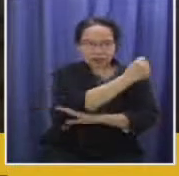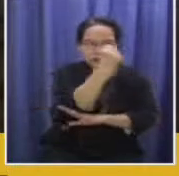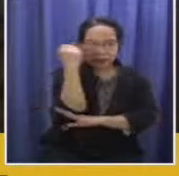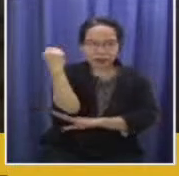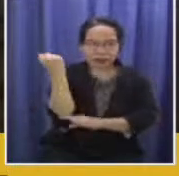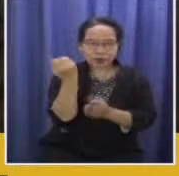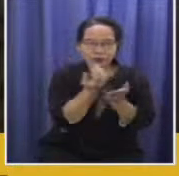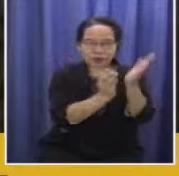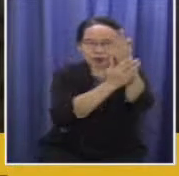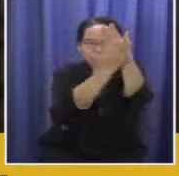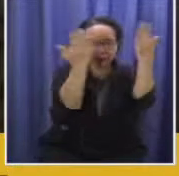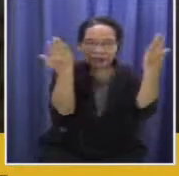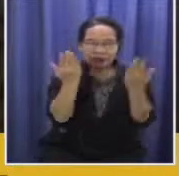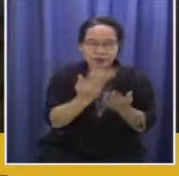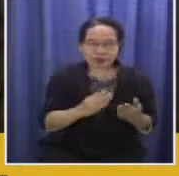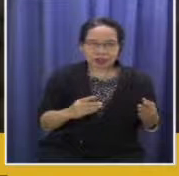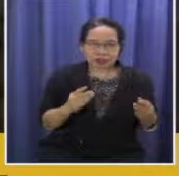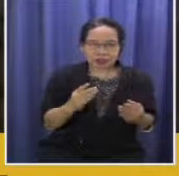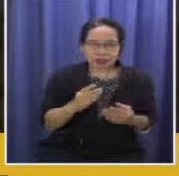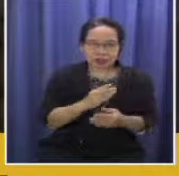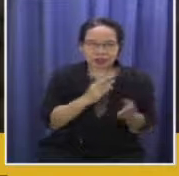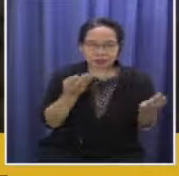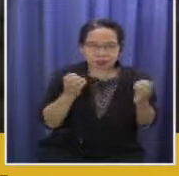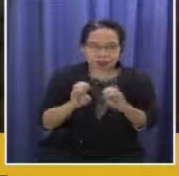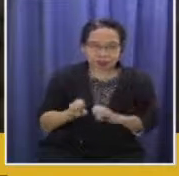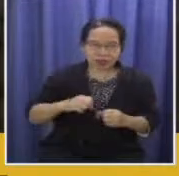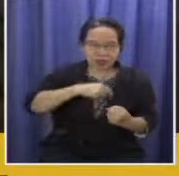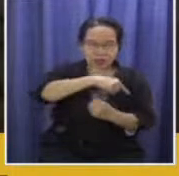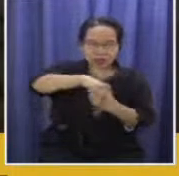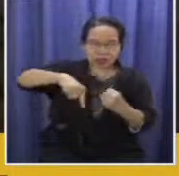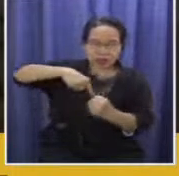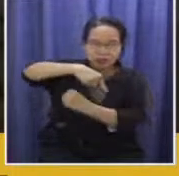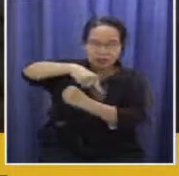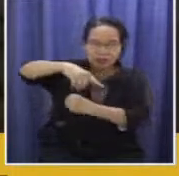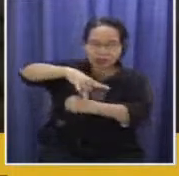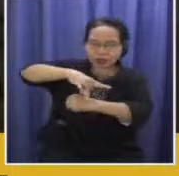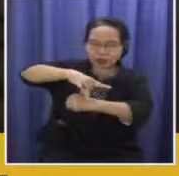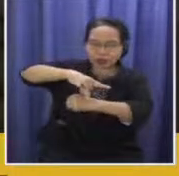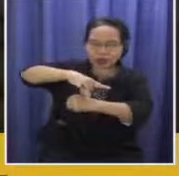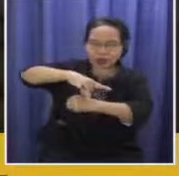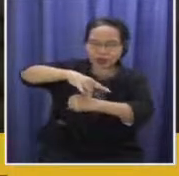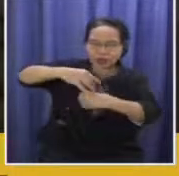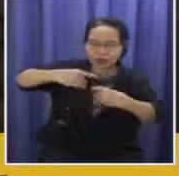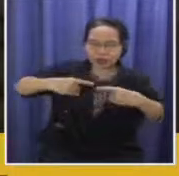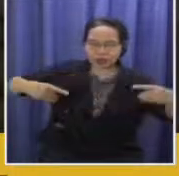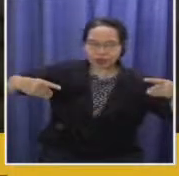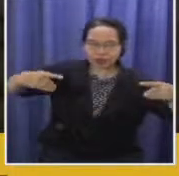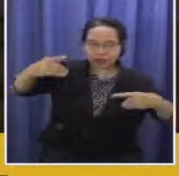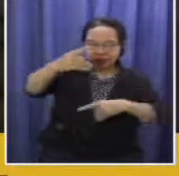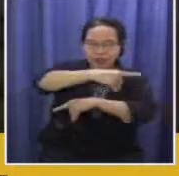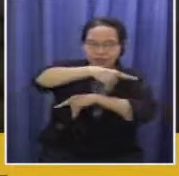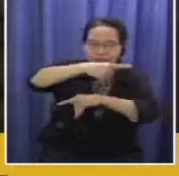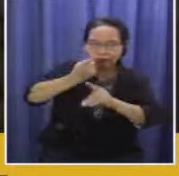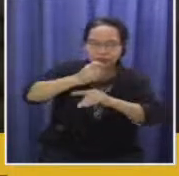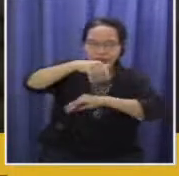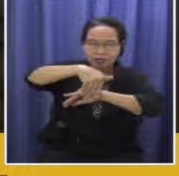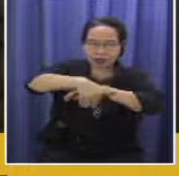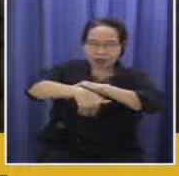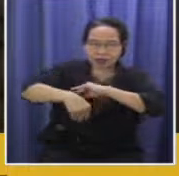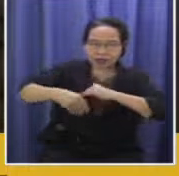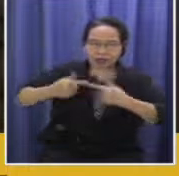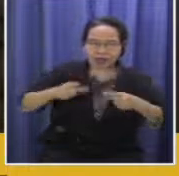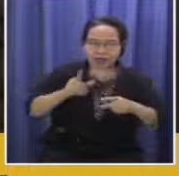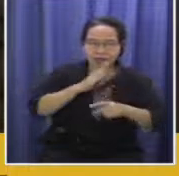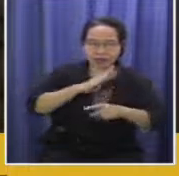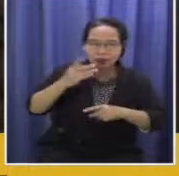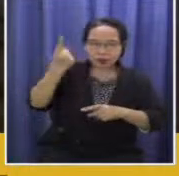of the heaven that is immediately surrounding the earth, to divide the day from the night, and let them